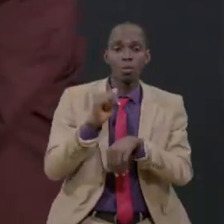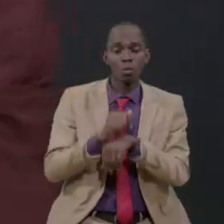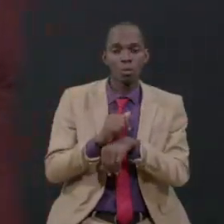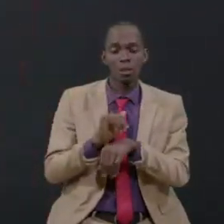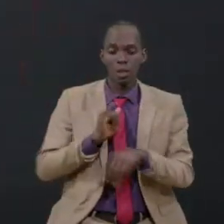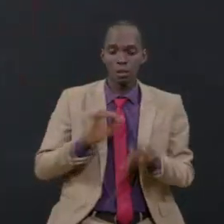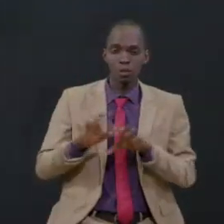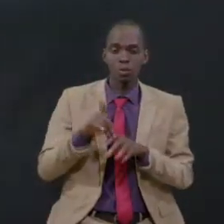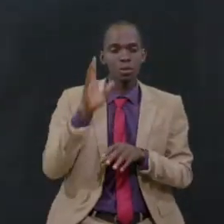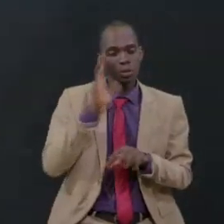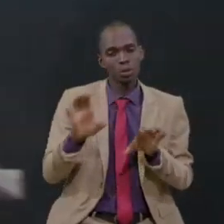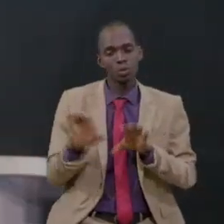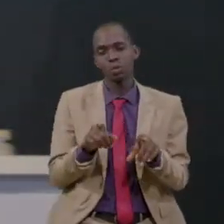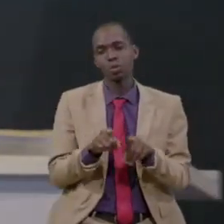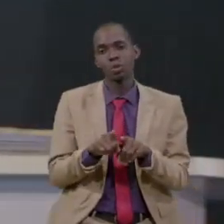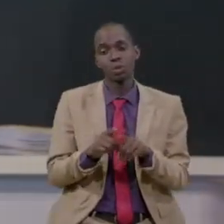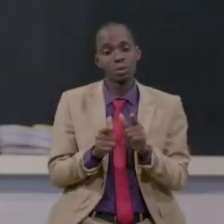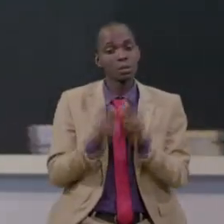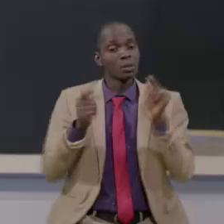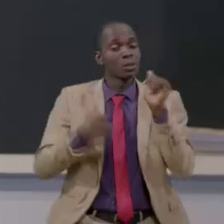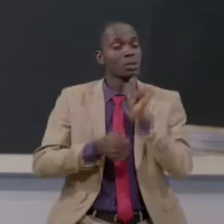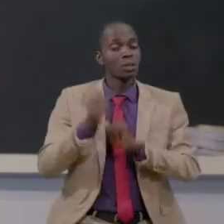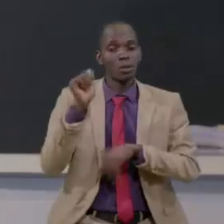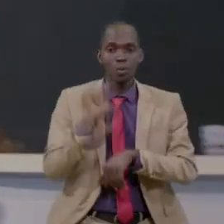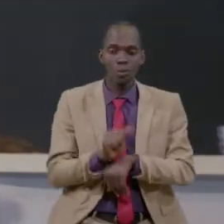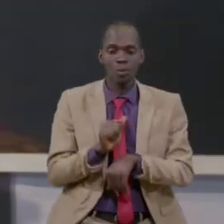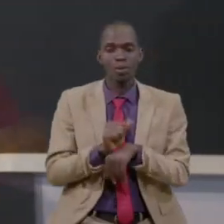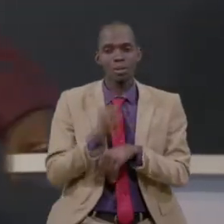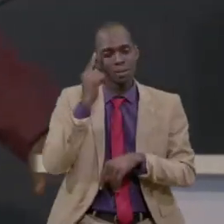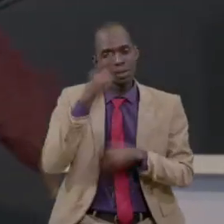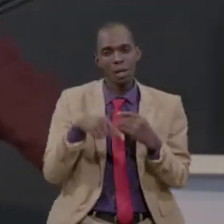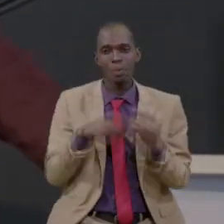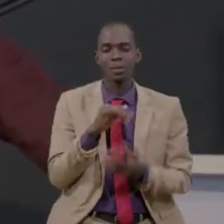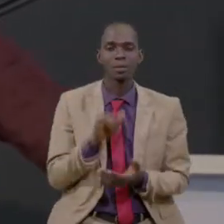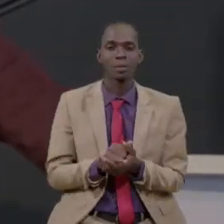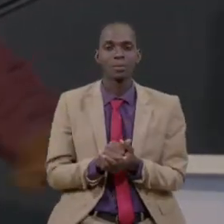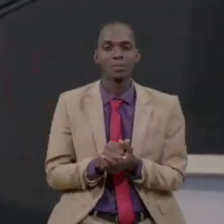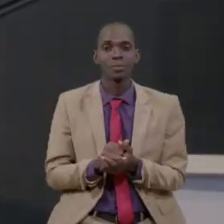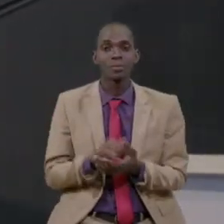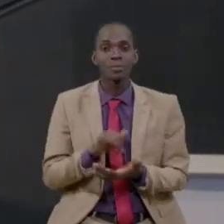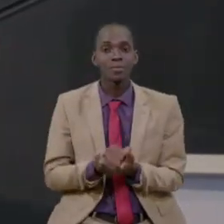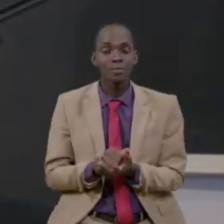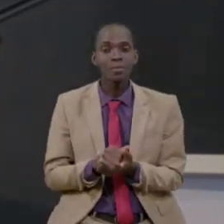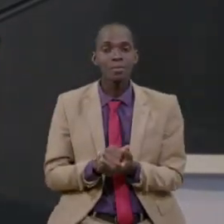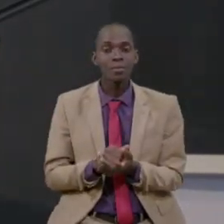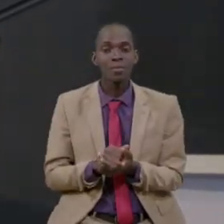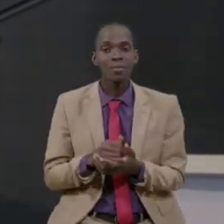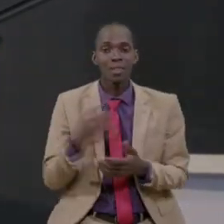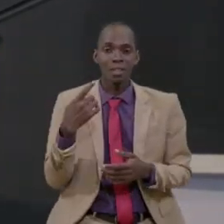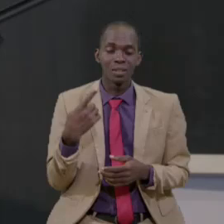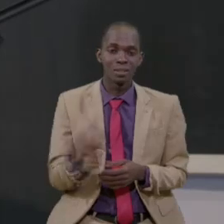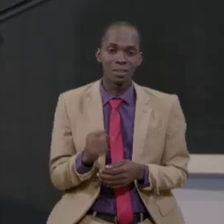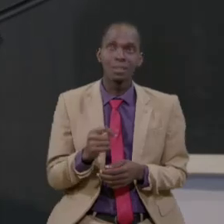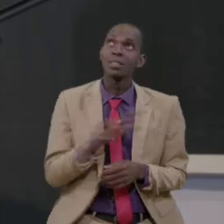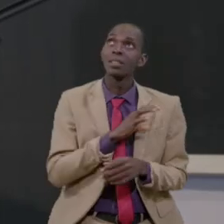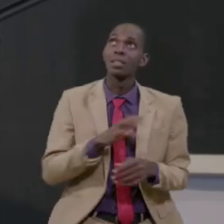that. Jesus came, the highest of the highest, and he did what no